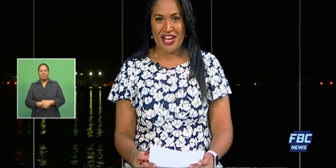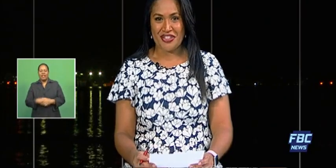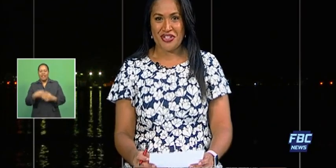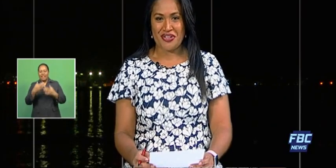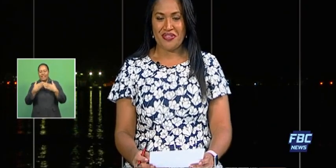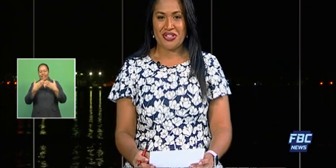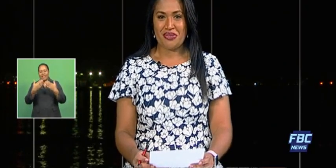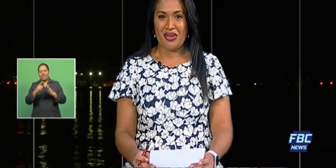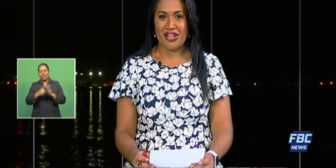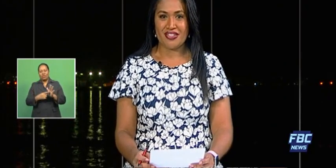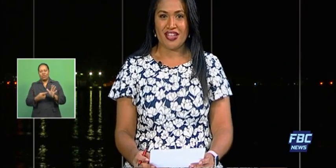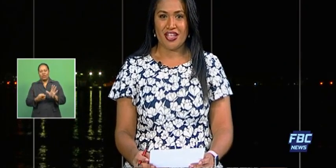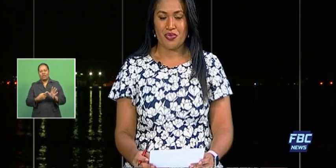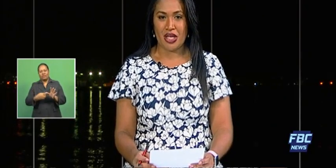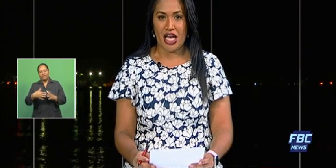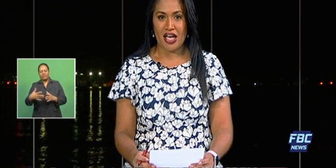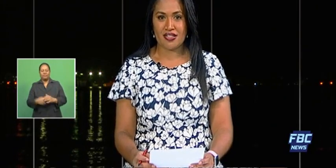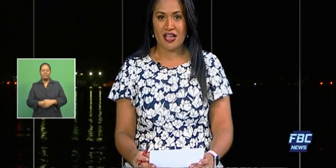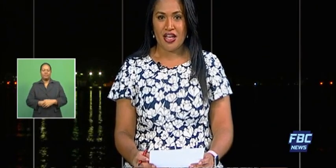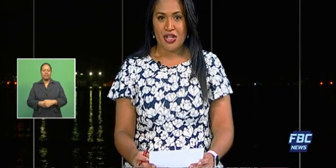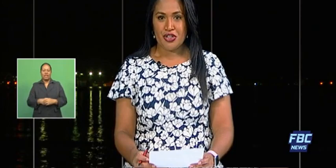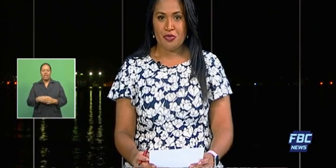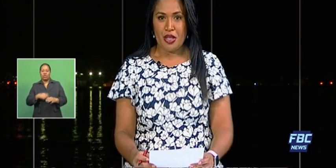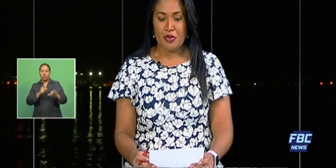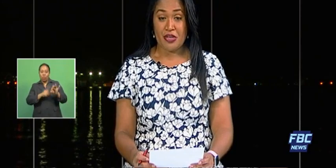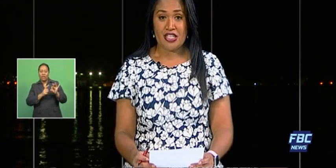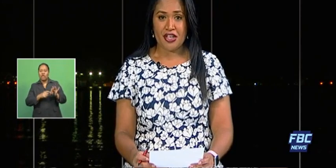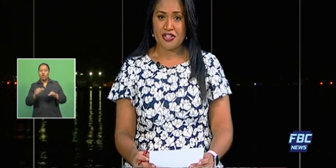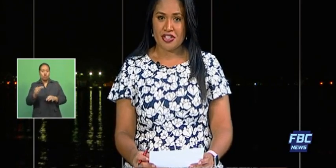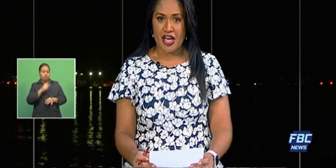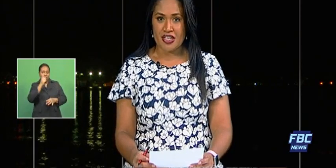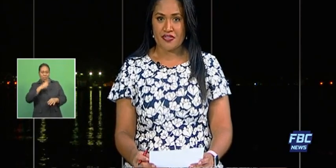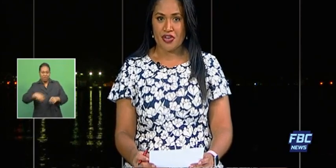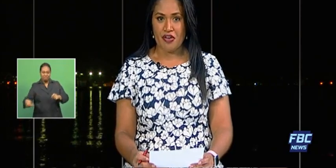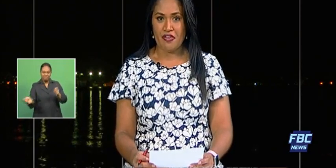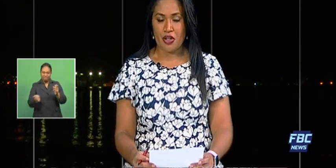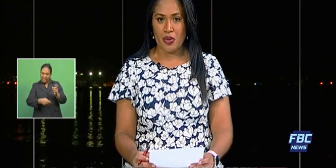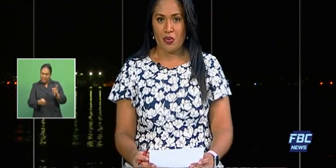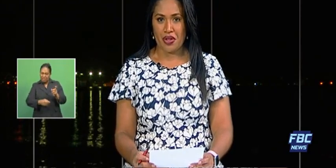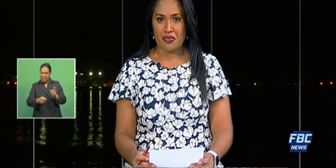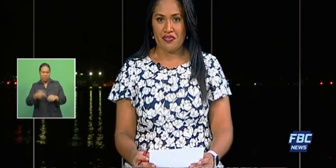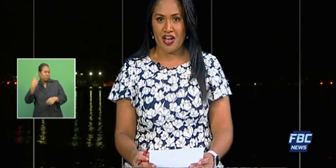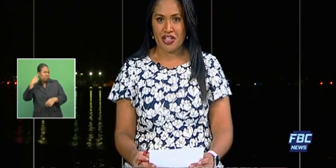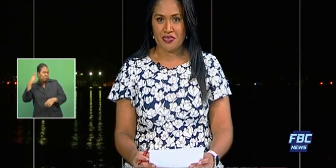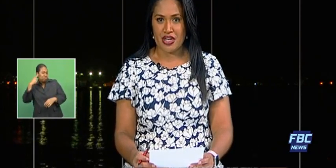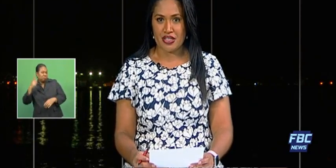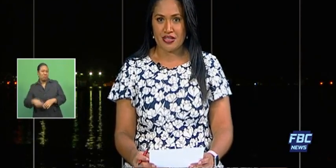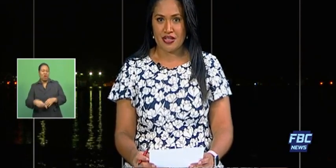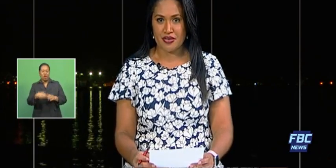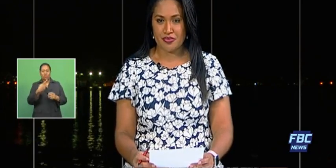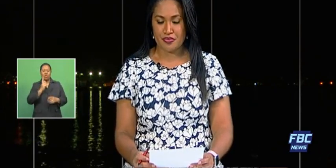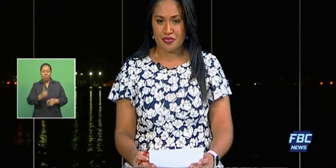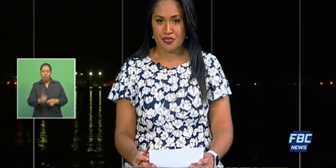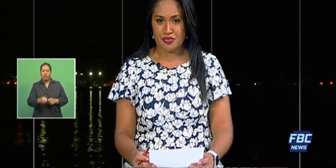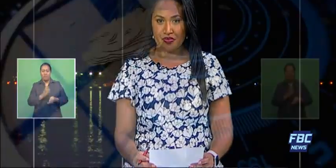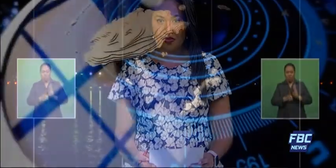much for that, Angie. In Fidium Pulse tonight, we ask, should people be taken to task for not following weather advisories?